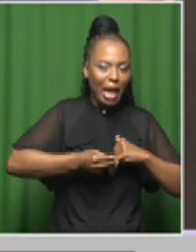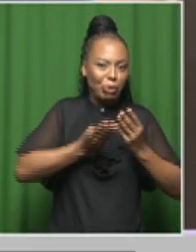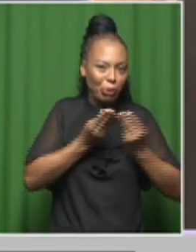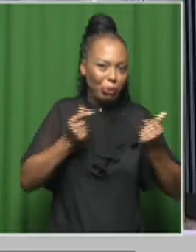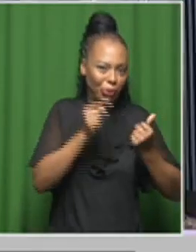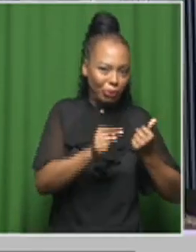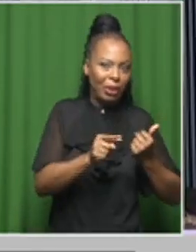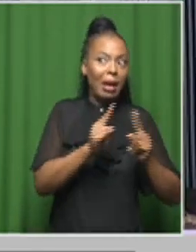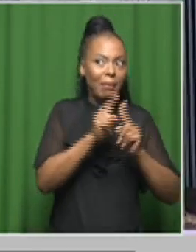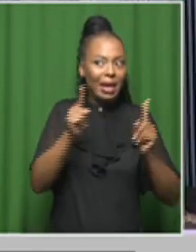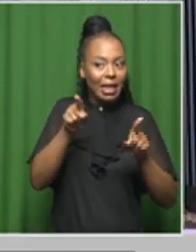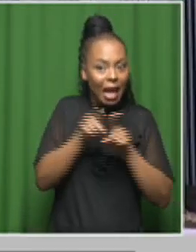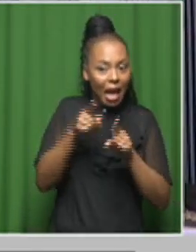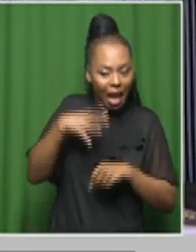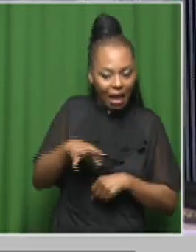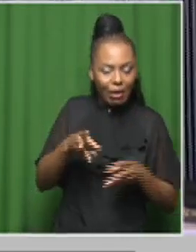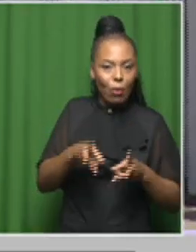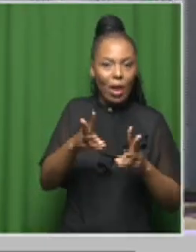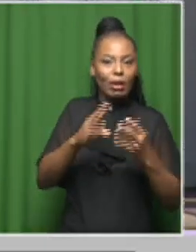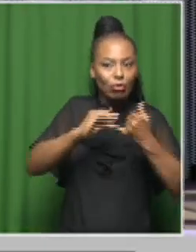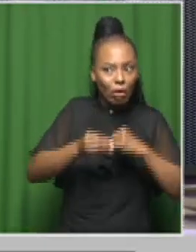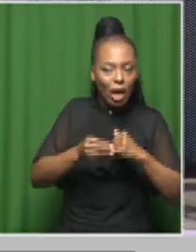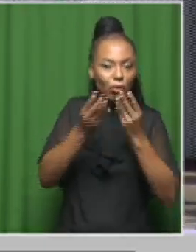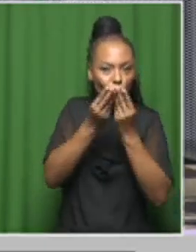followed to clear our name, basically.